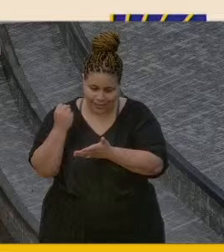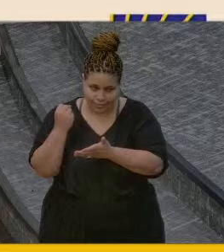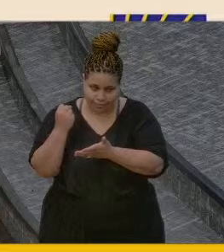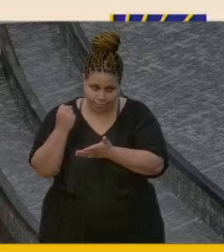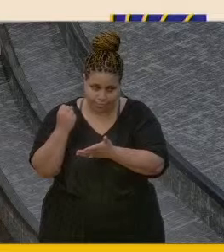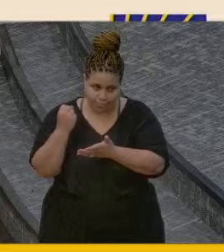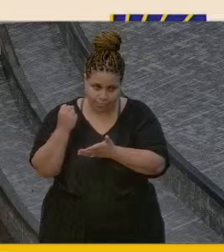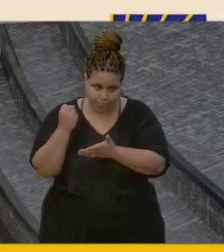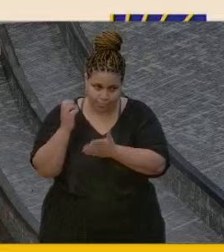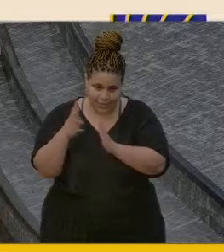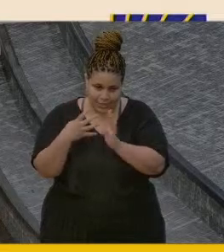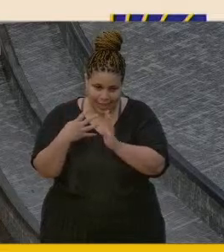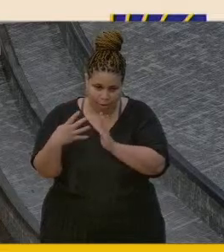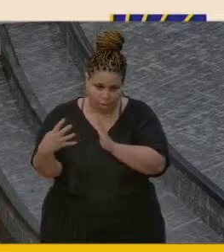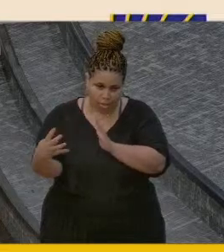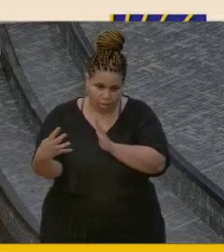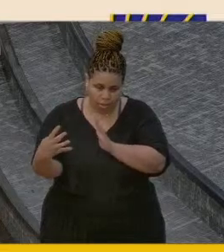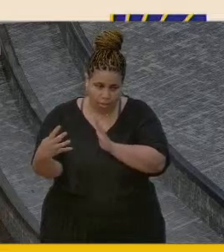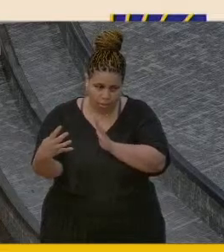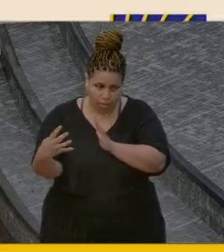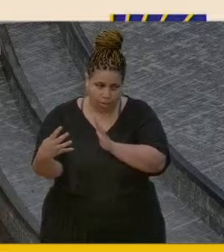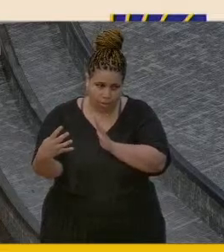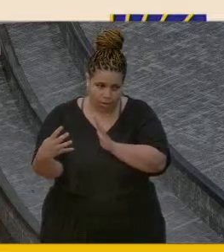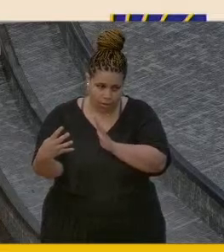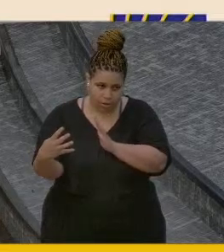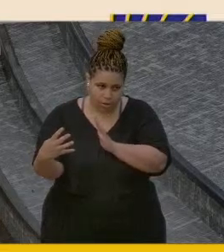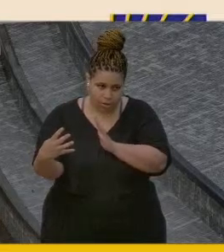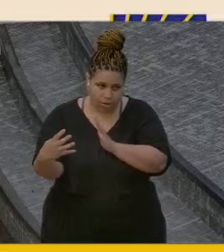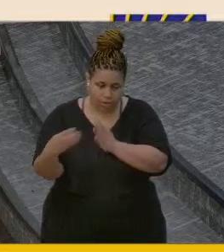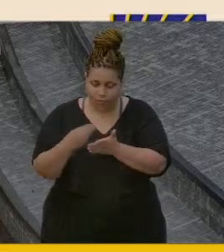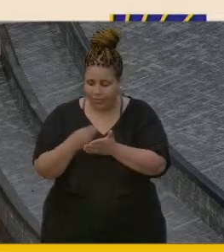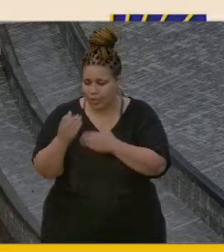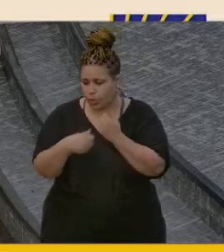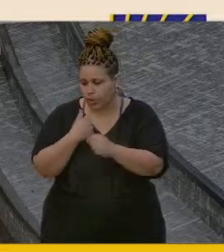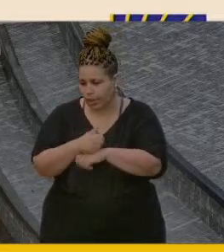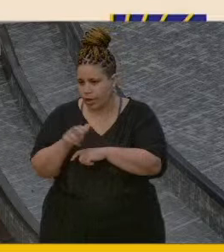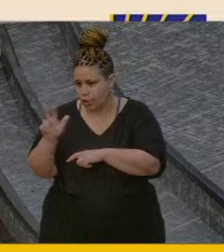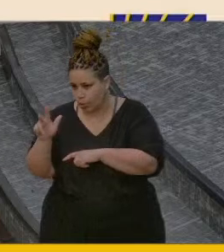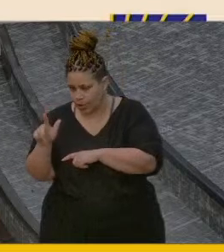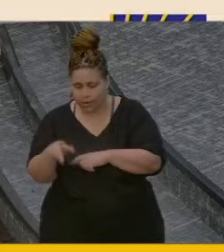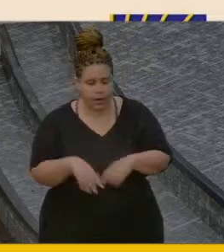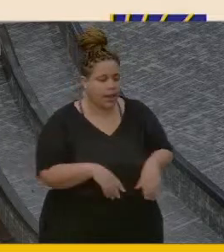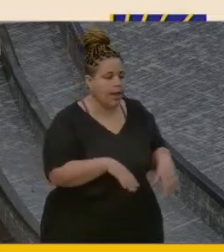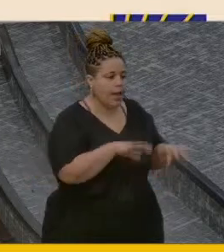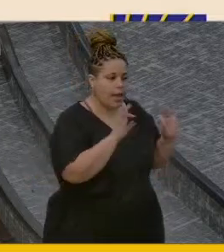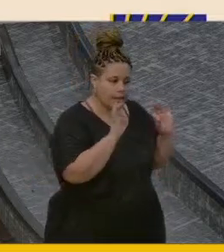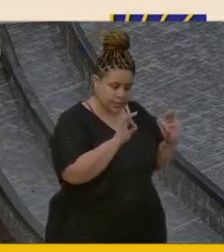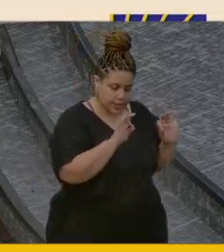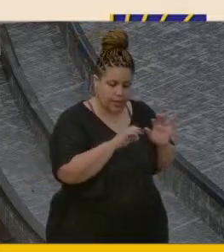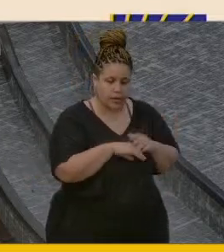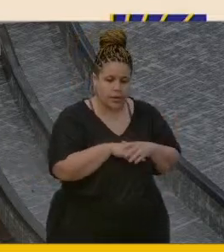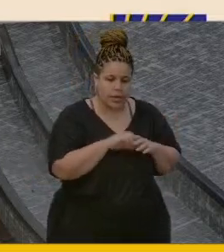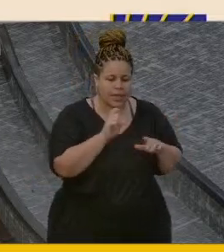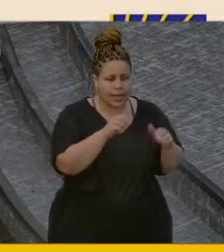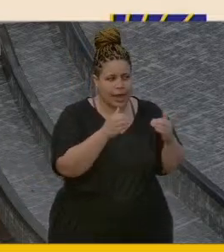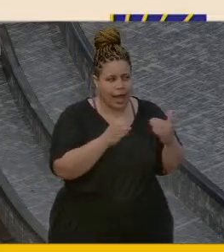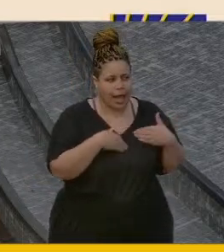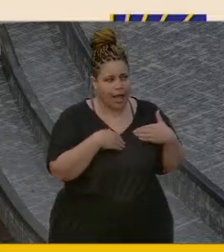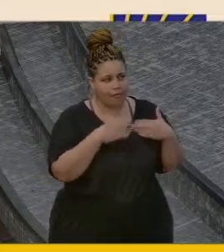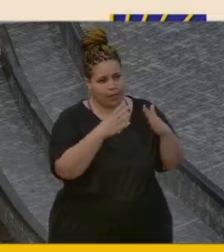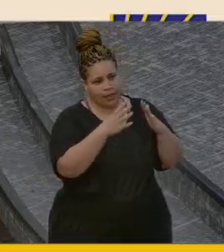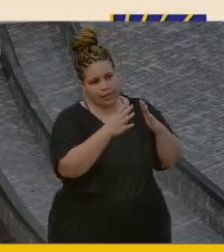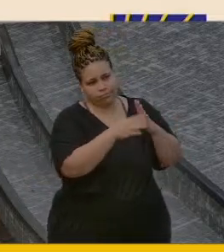23? It's fiscal year 23. 23, excellent. So can we get a scatter plot of the